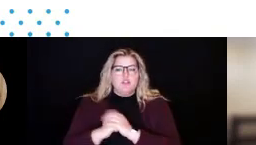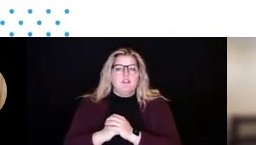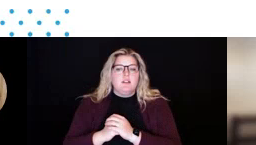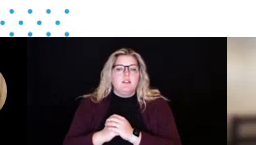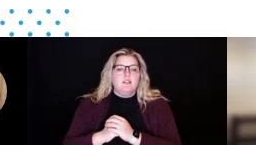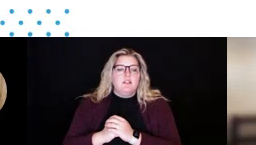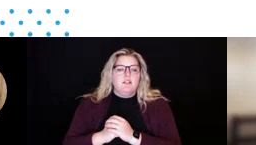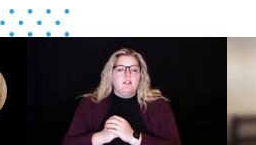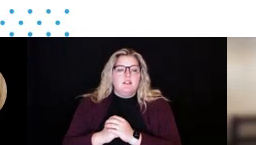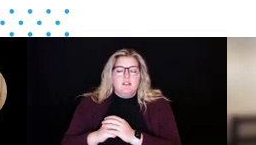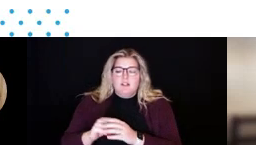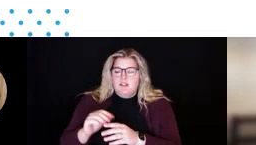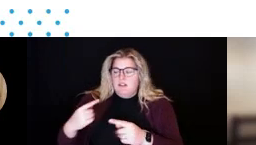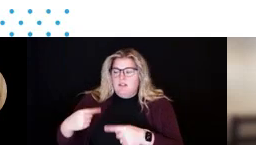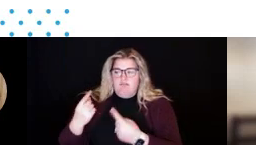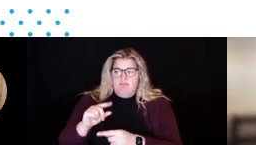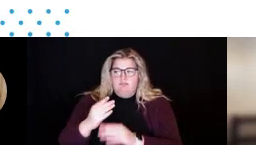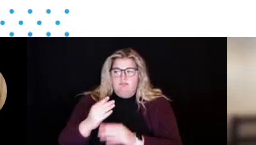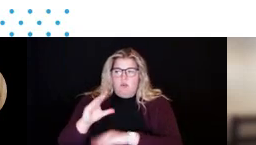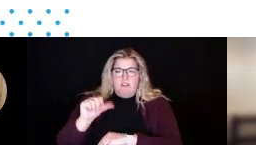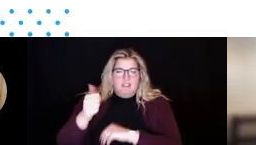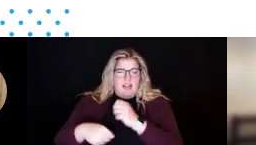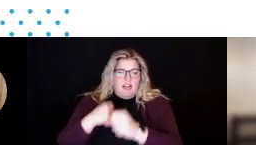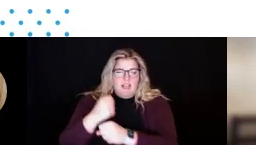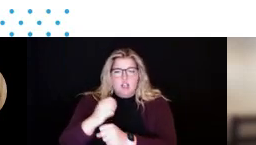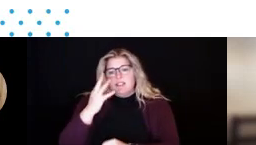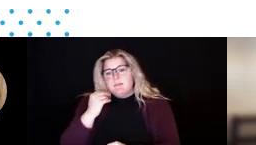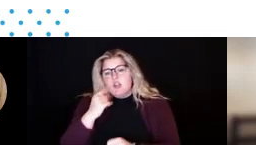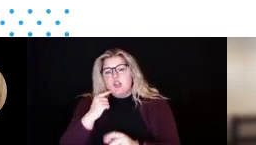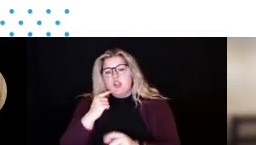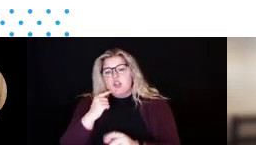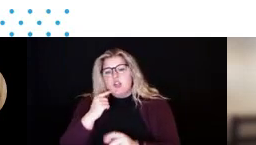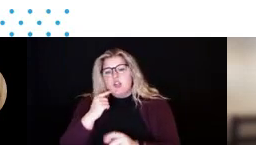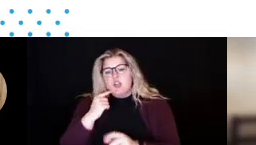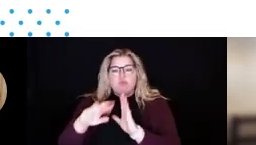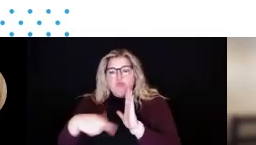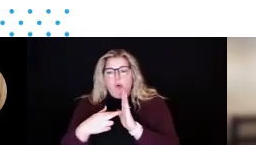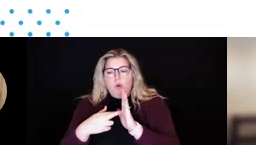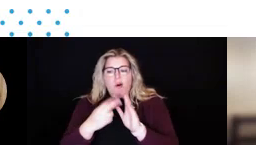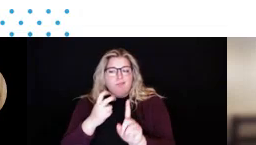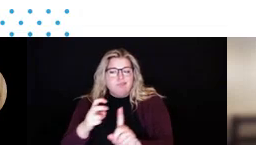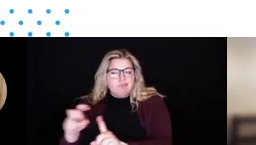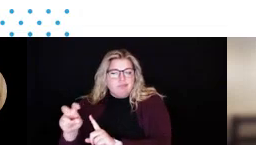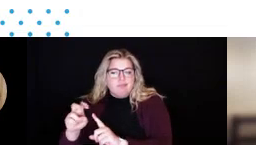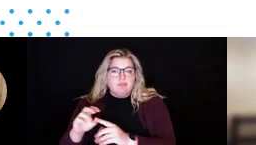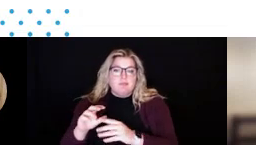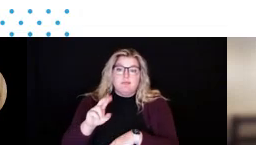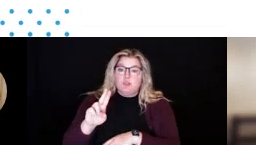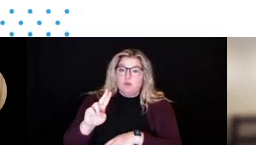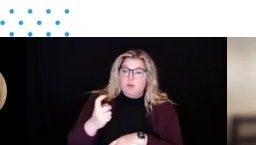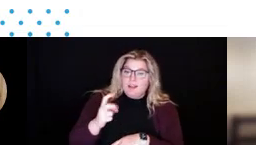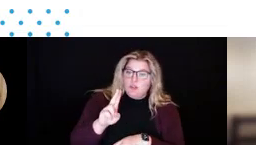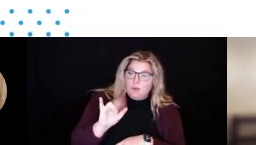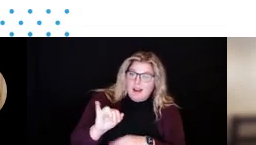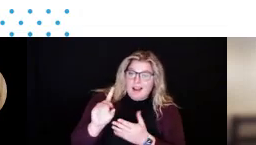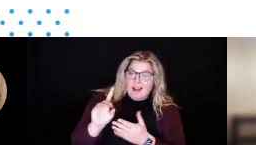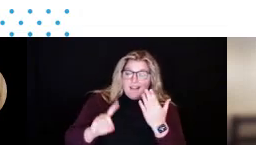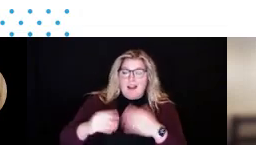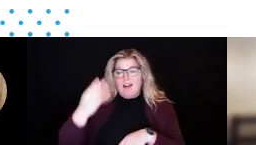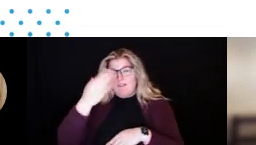have over 10 years of experience doing a variety of different roles, including UX UI design, front-end